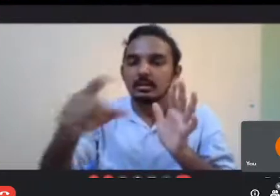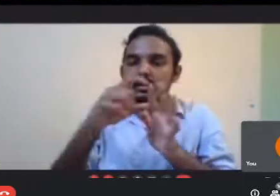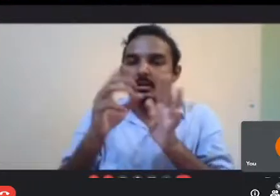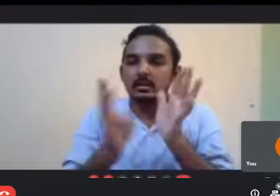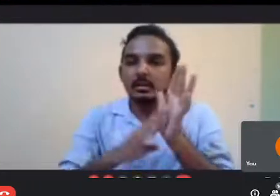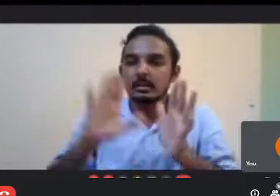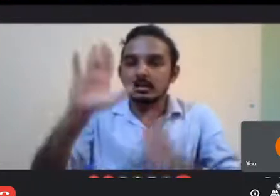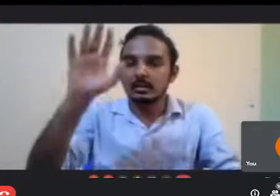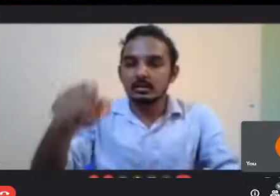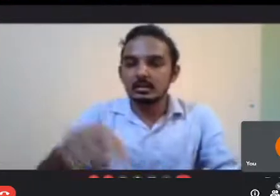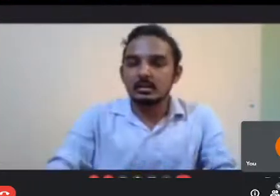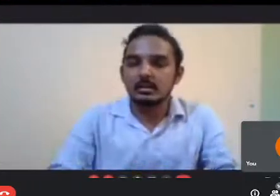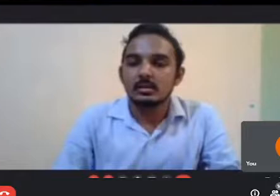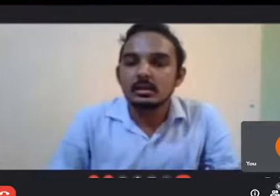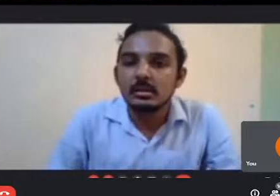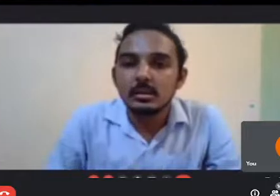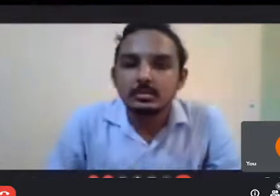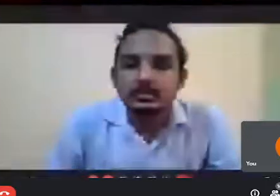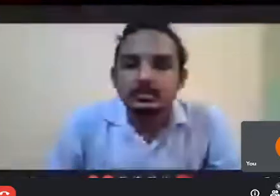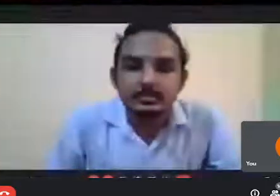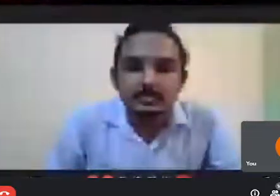Ma'am, Deepu wants to add something.